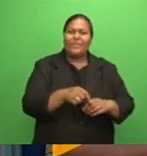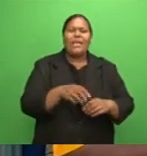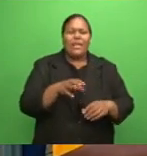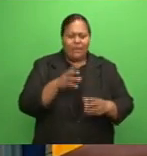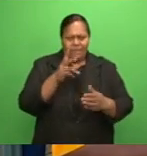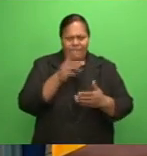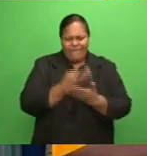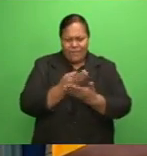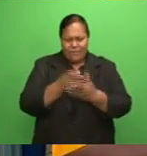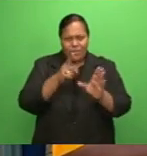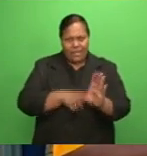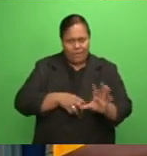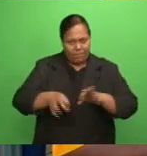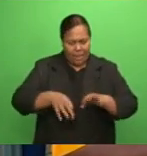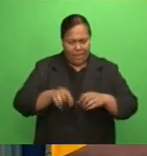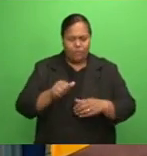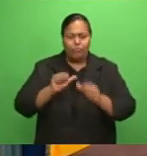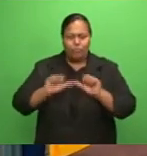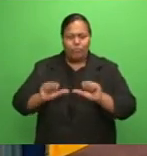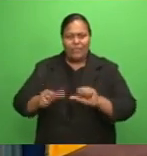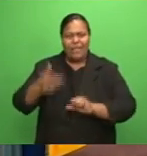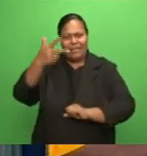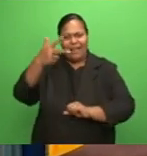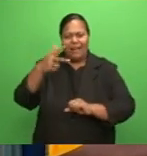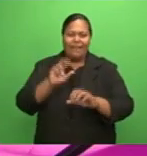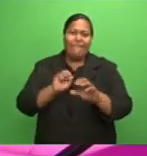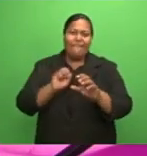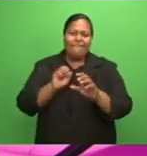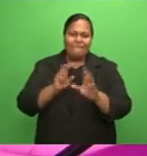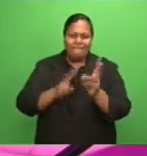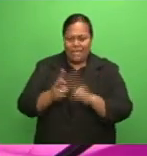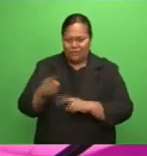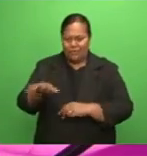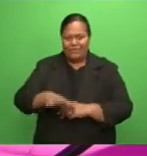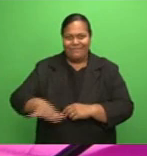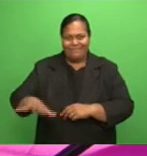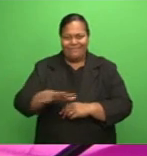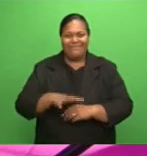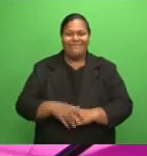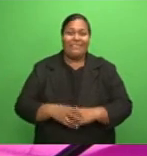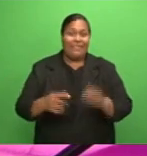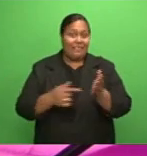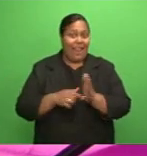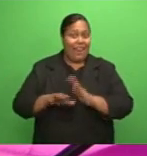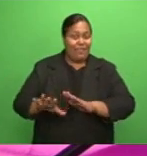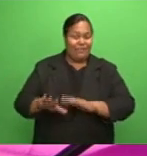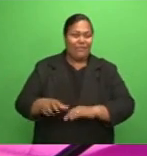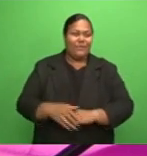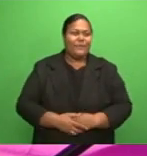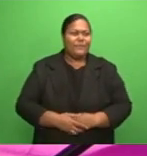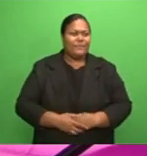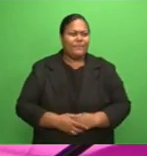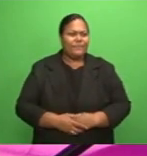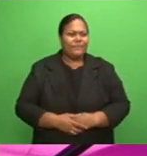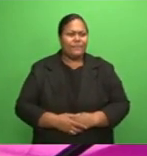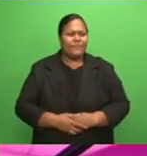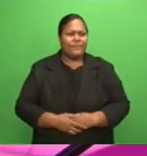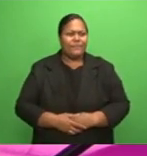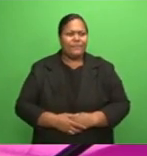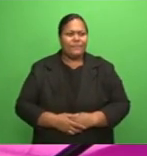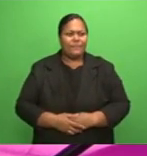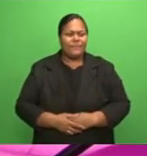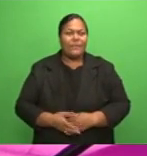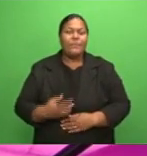safeguard the 9 villages on the Tikina of Ndawasamu. Given the fact of domestic and international investors in our area of